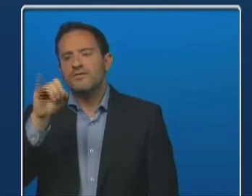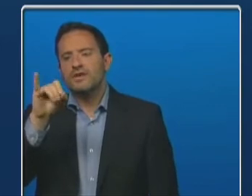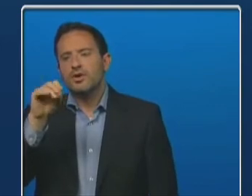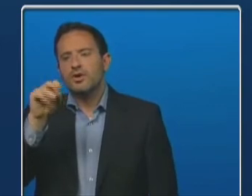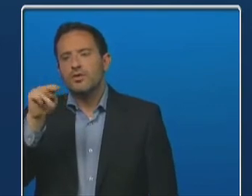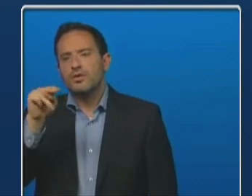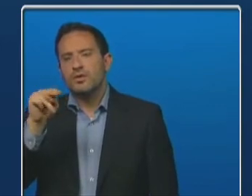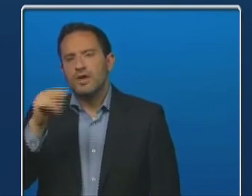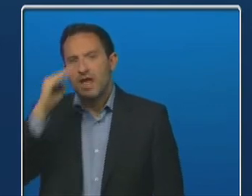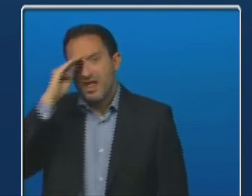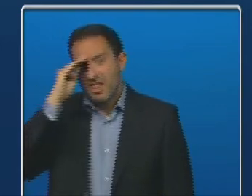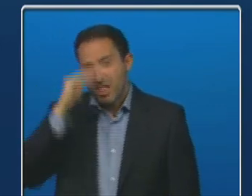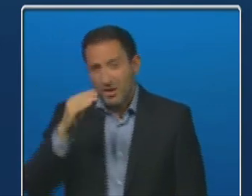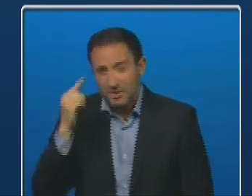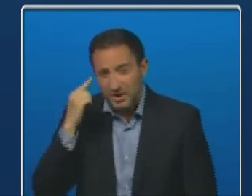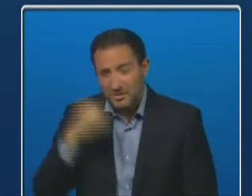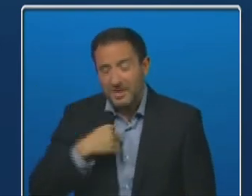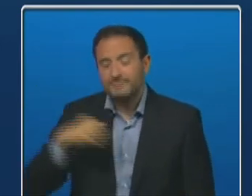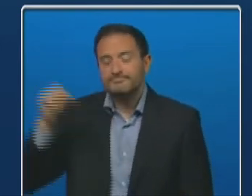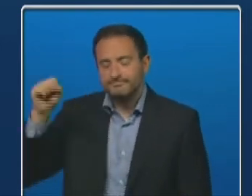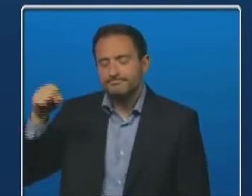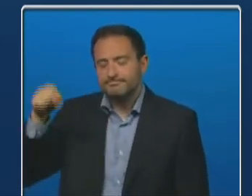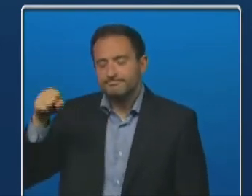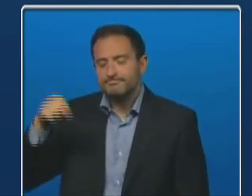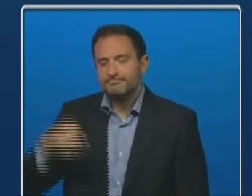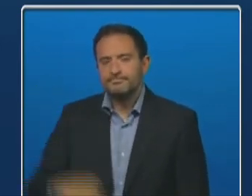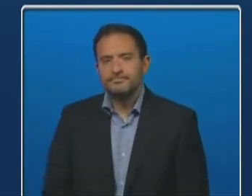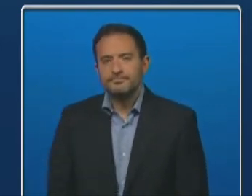Hi, can you hear me? We can, loud and clear.